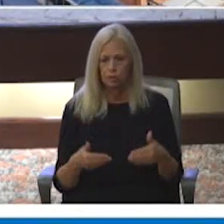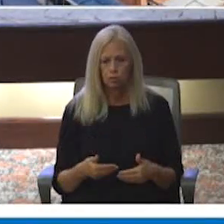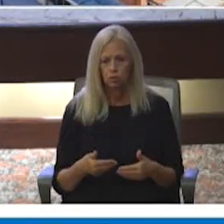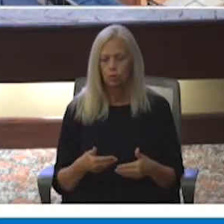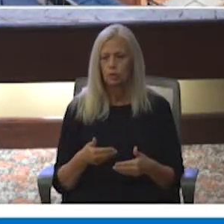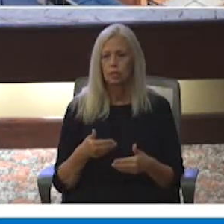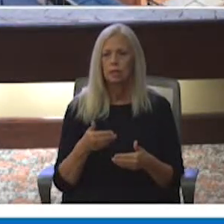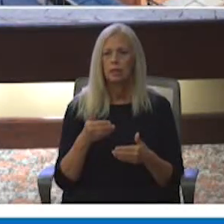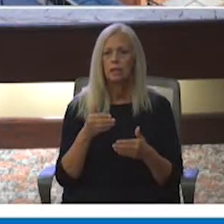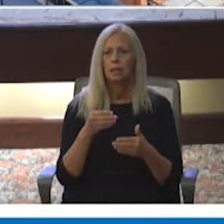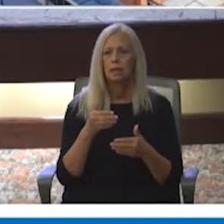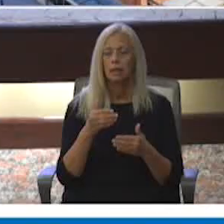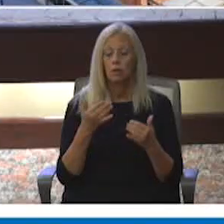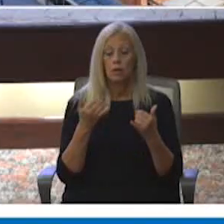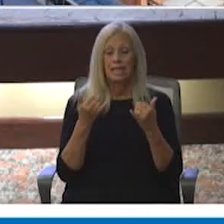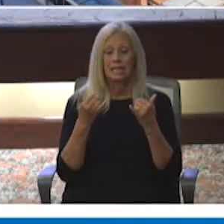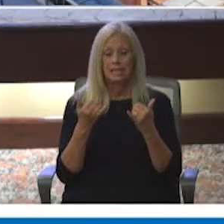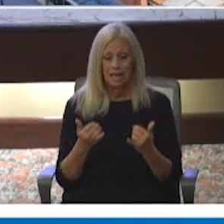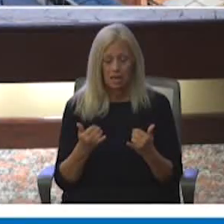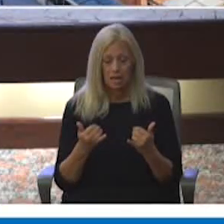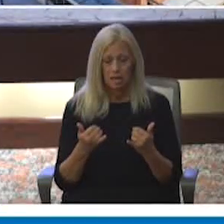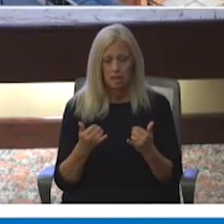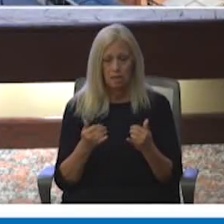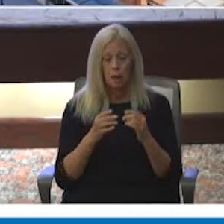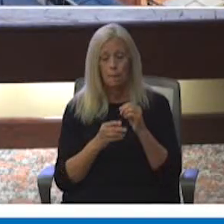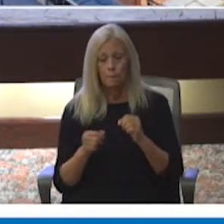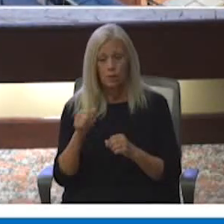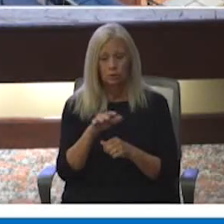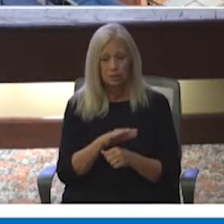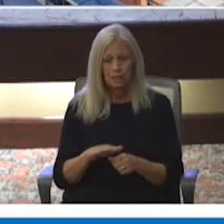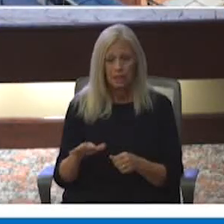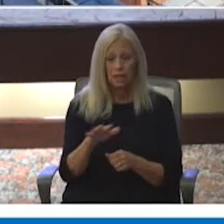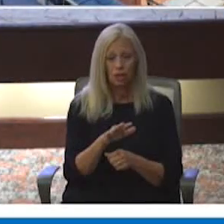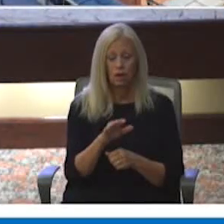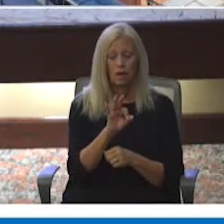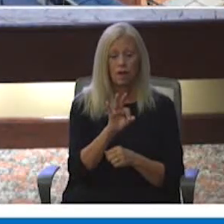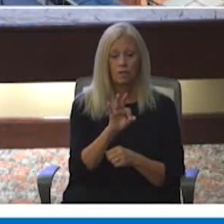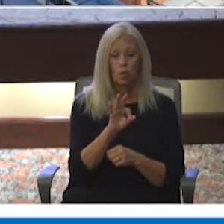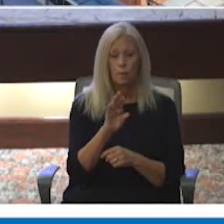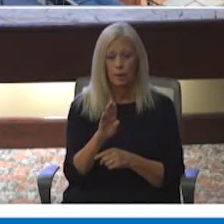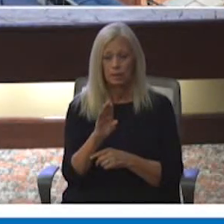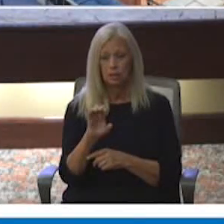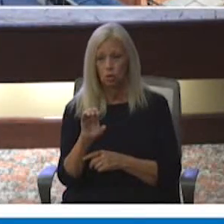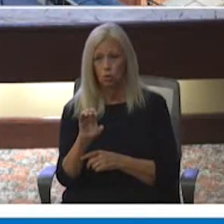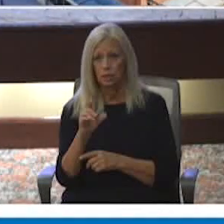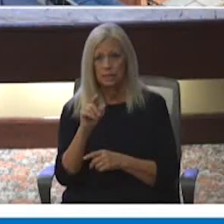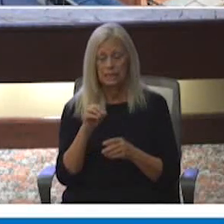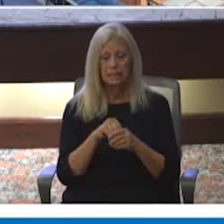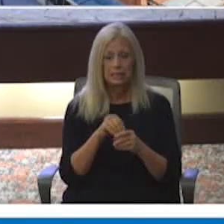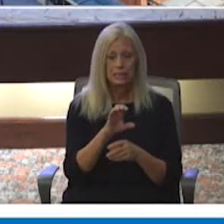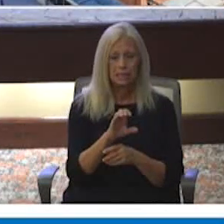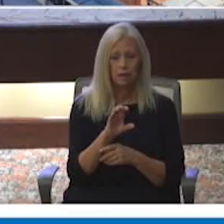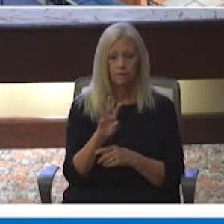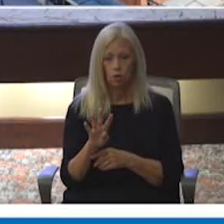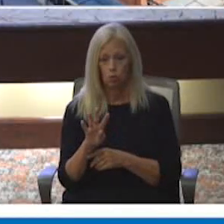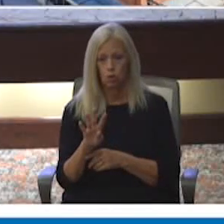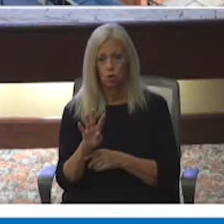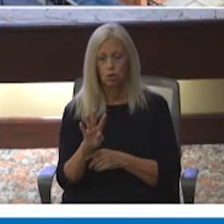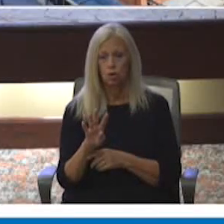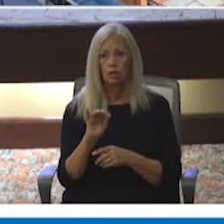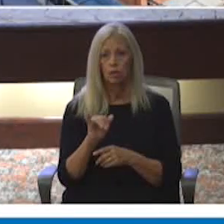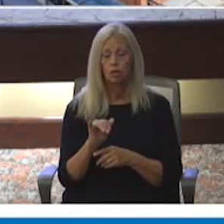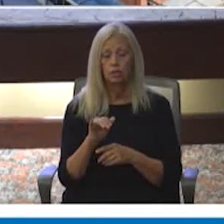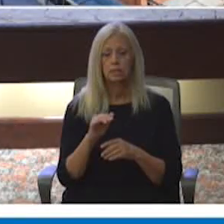big one. Right now, most of the area within the form-based code proposed district is in the C4 district. There is a flat